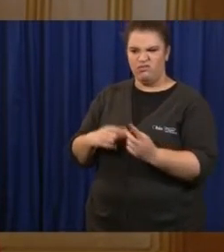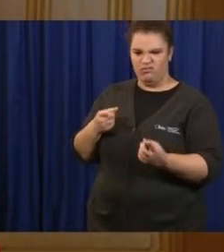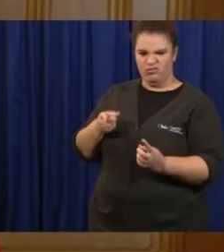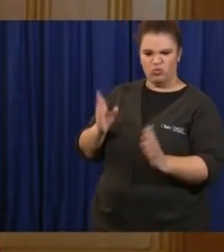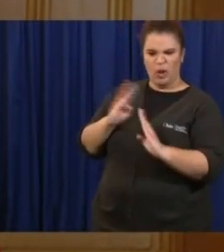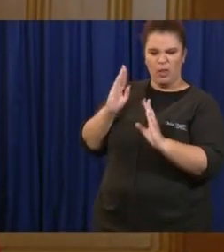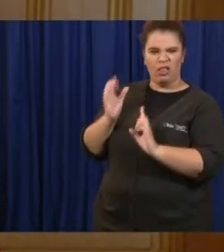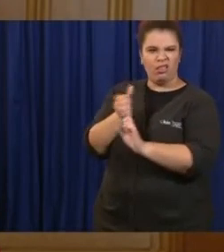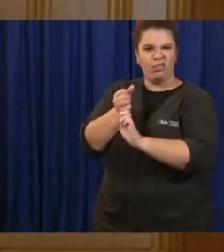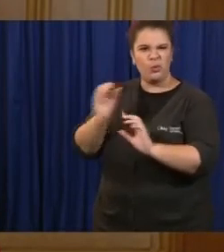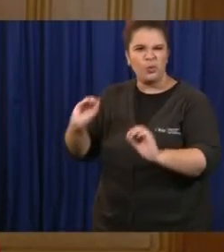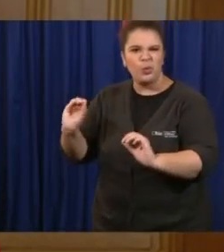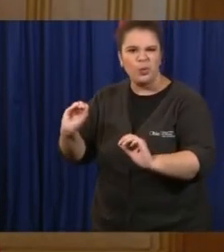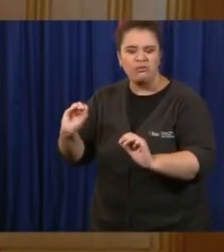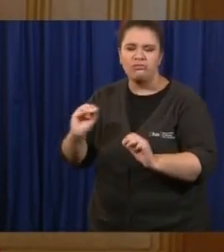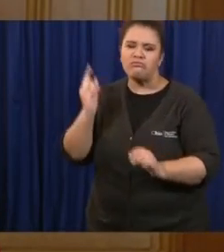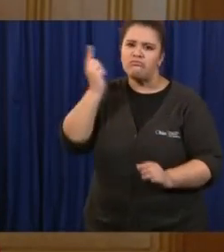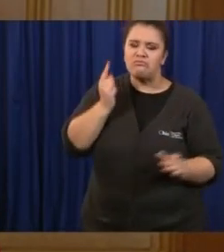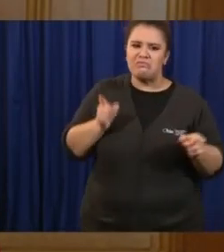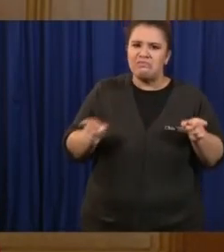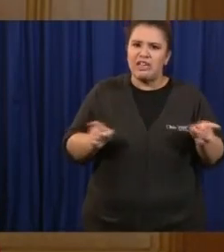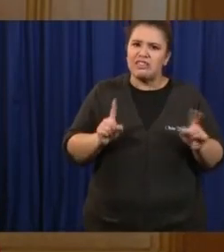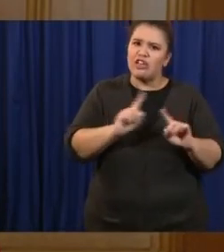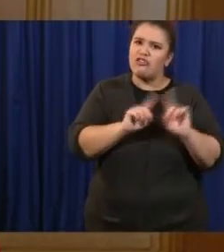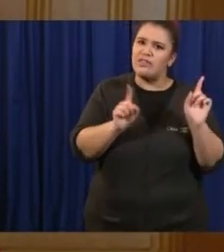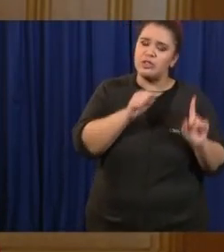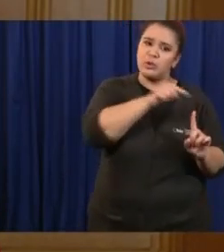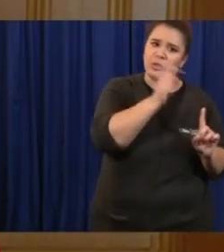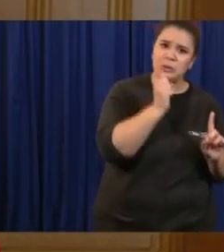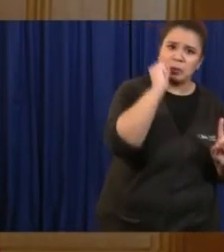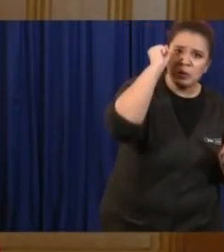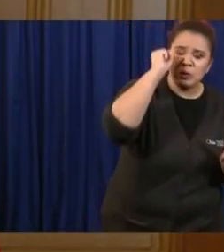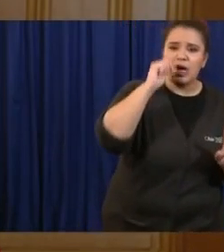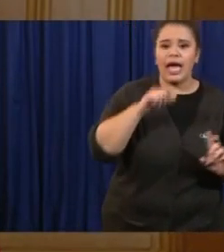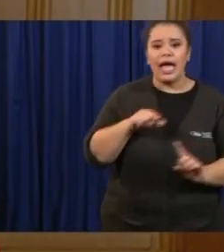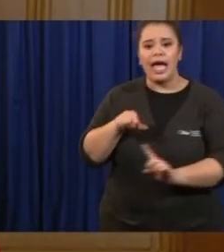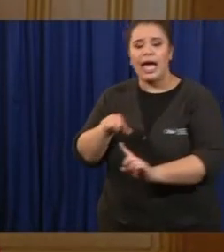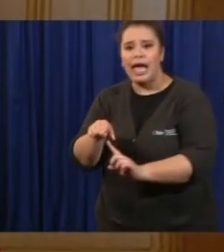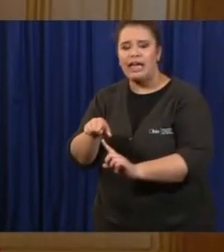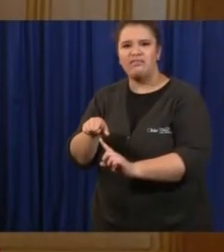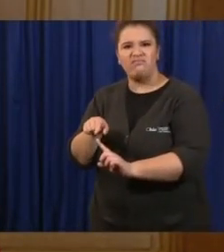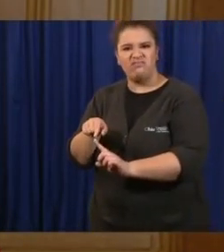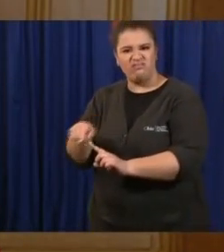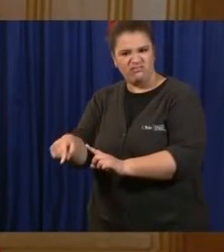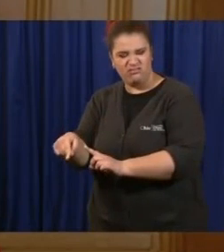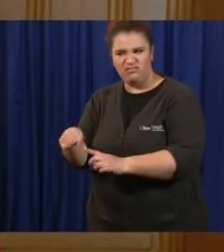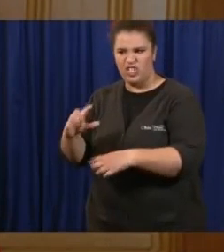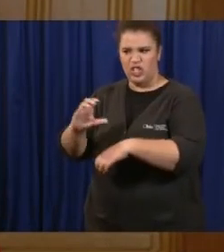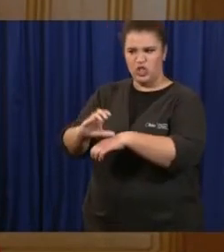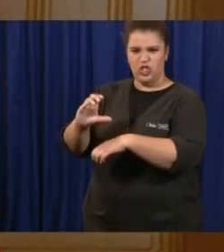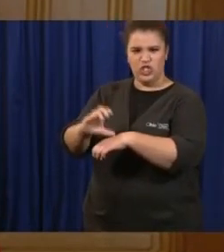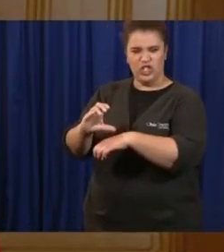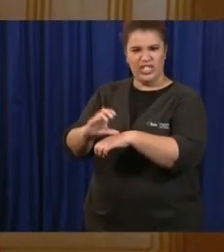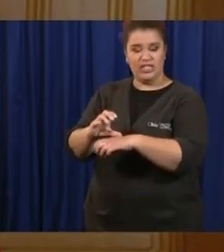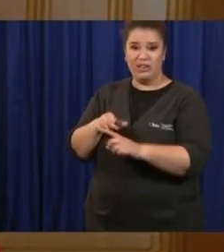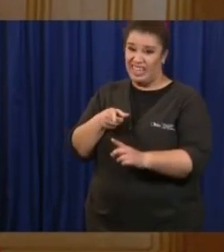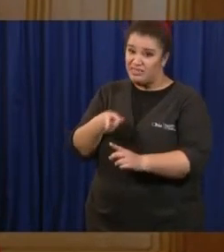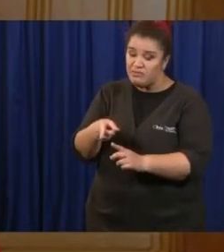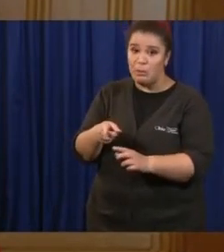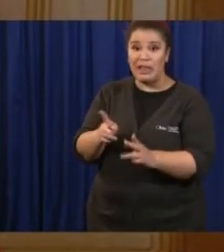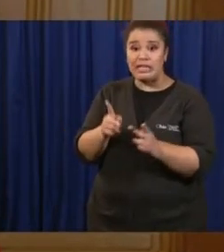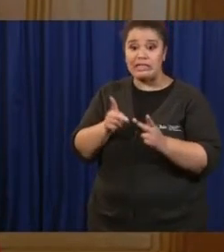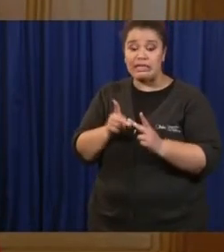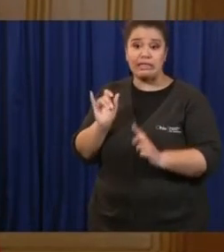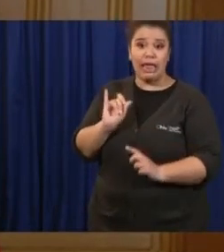is there a difference safety-wise? And are churches like the Solid Rock Church in Cincinnati flagrantly